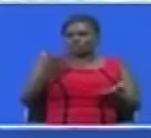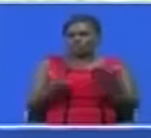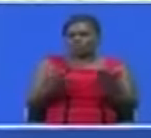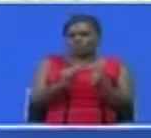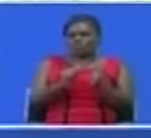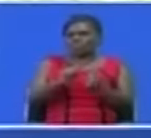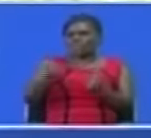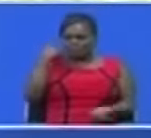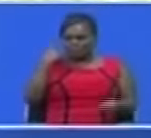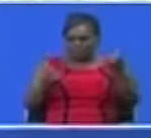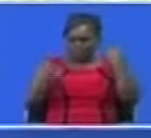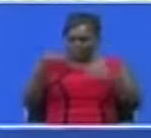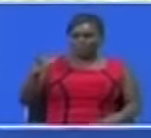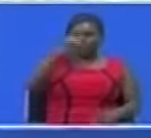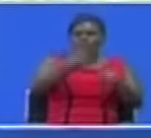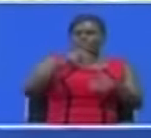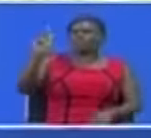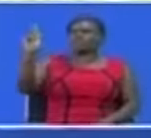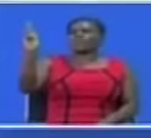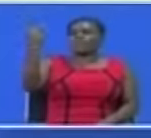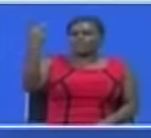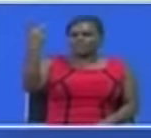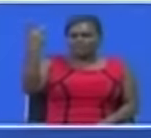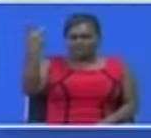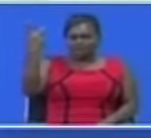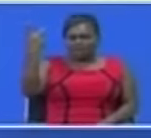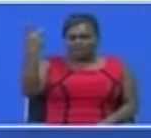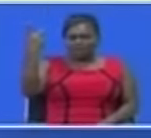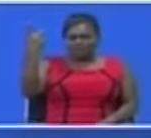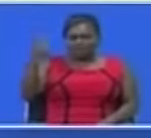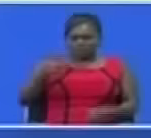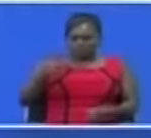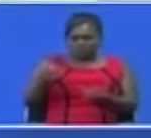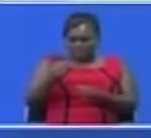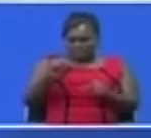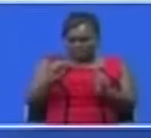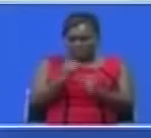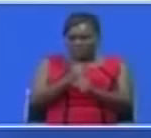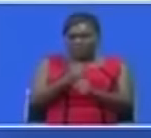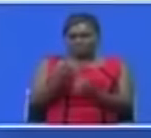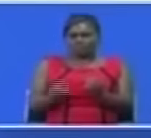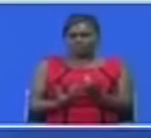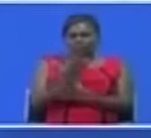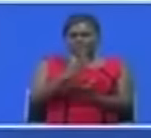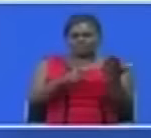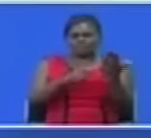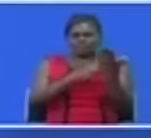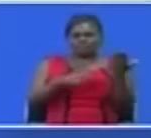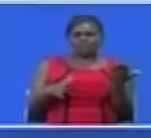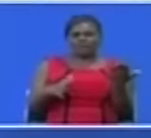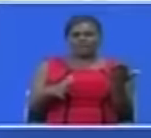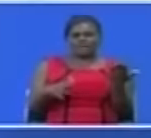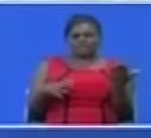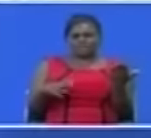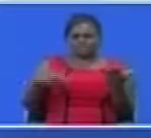of the world, most tea exported from Kenya is sold in blend form. It's used for blending with other teas to produce some of the